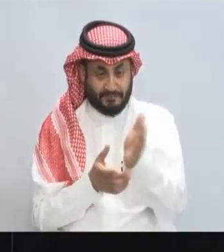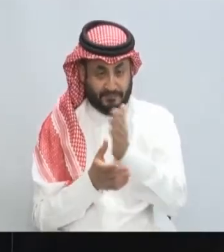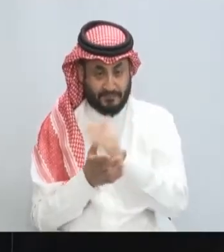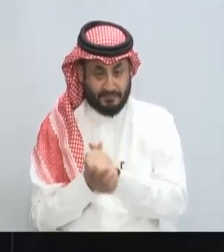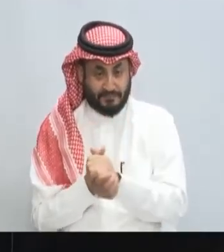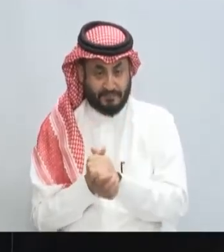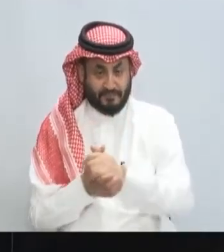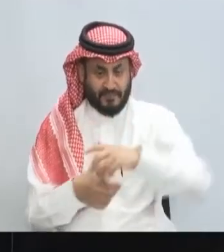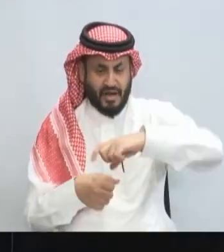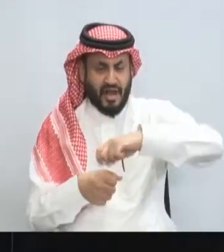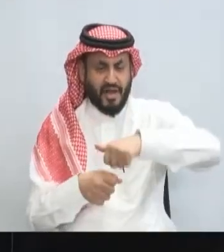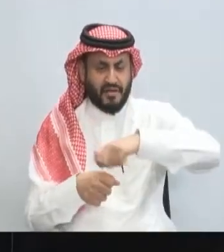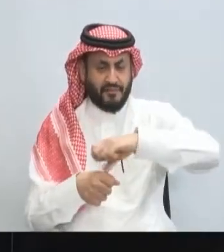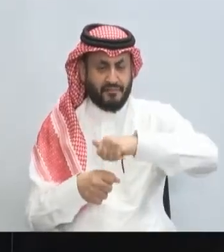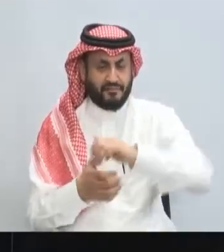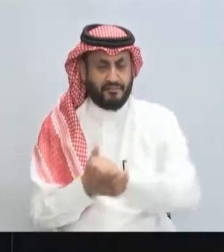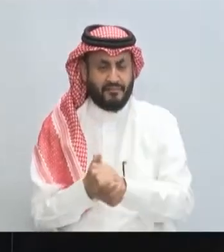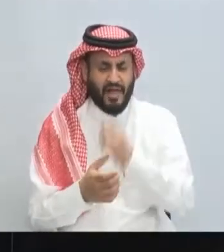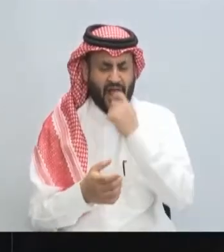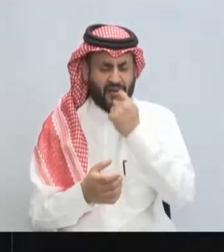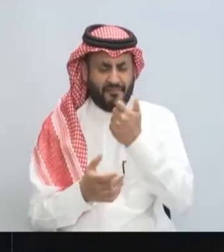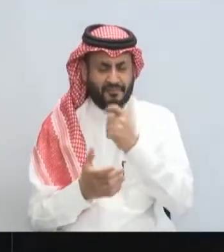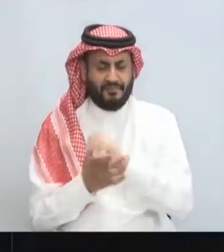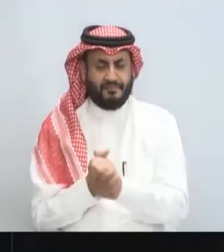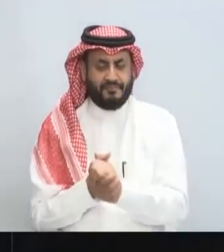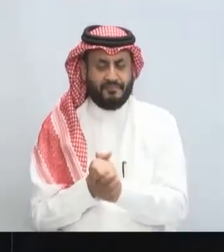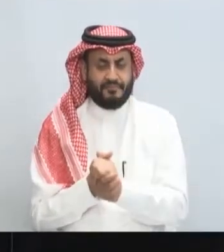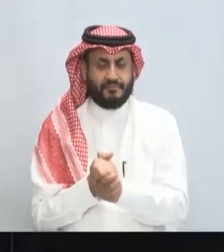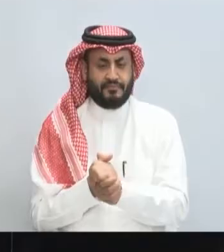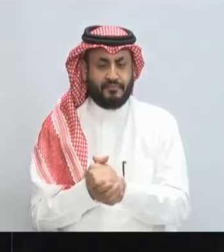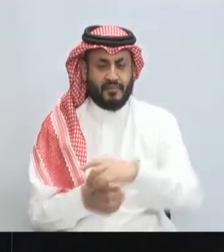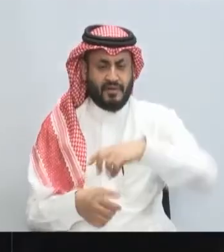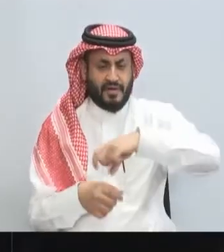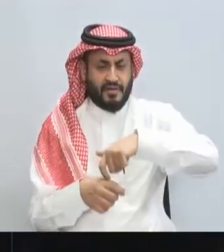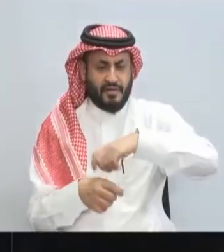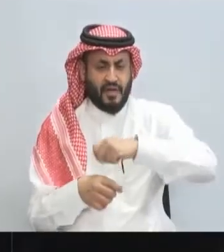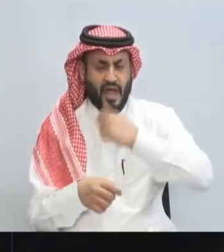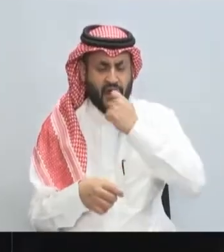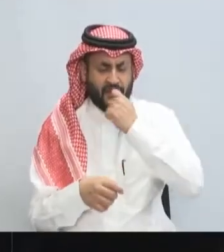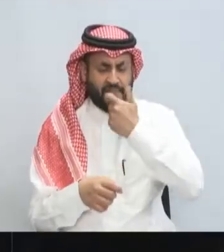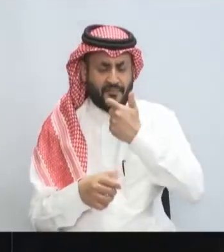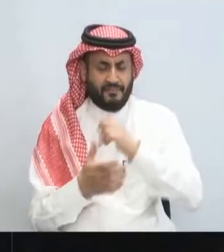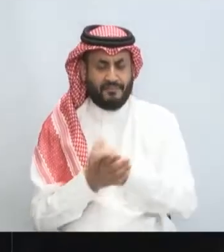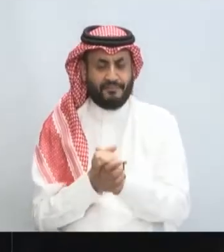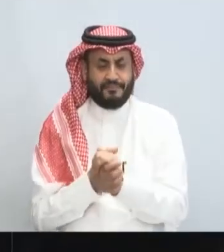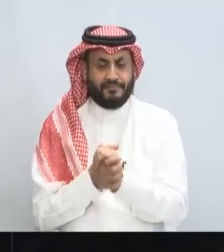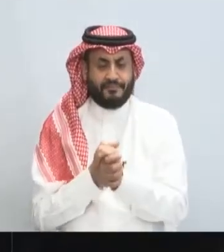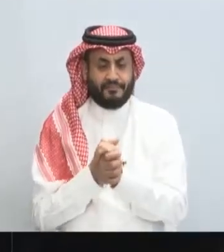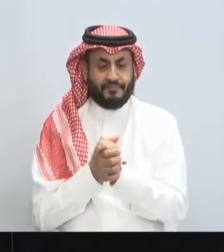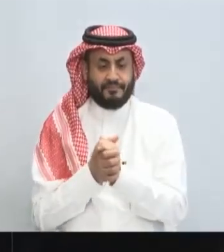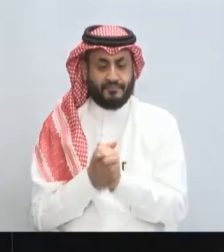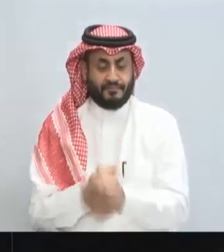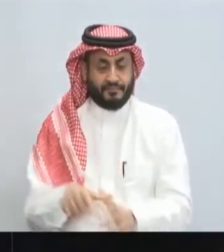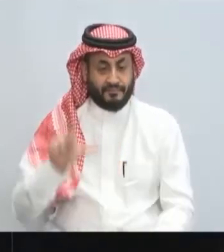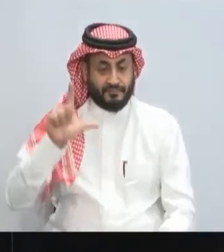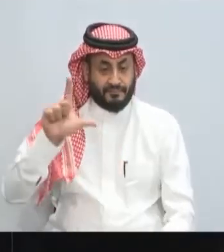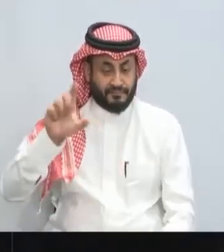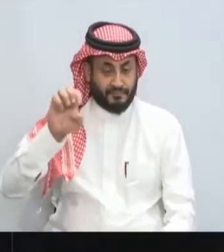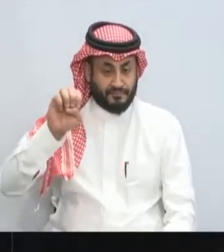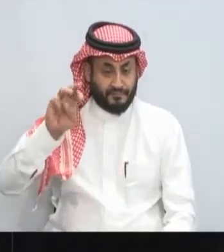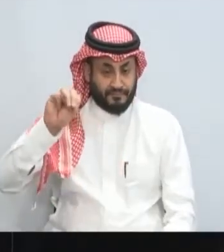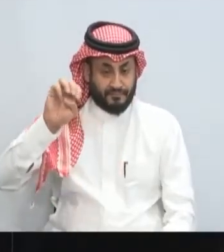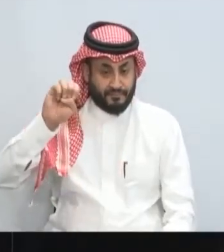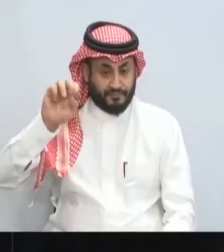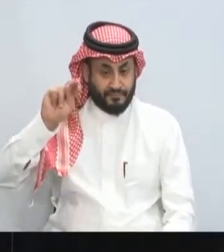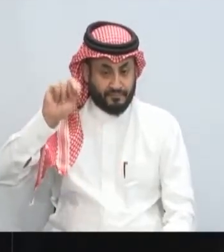Next one, lemons are sour. Lemons are sour. And